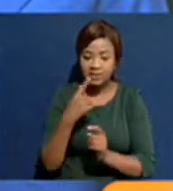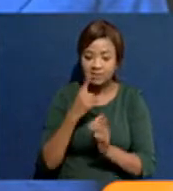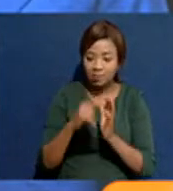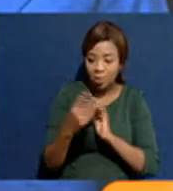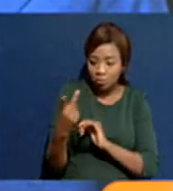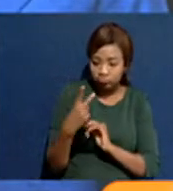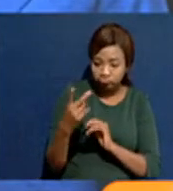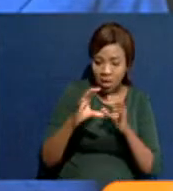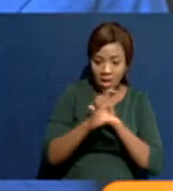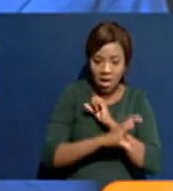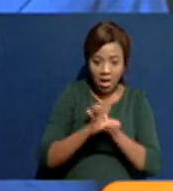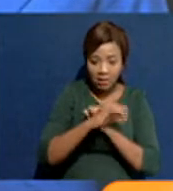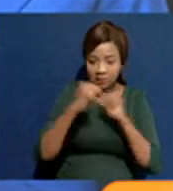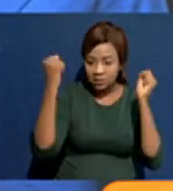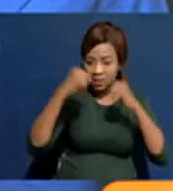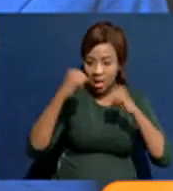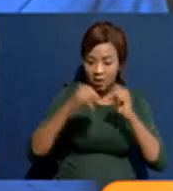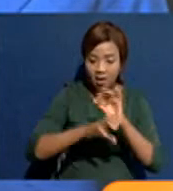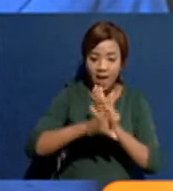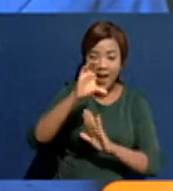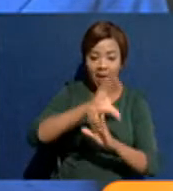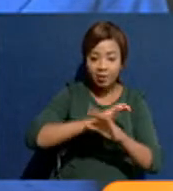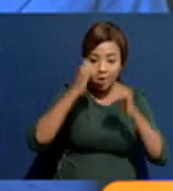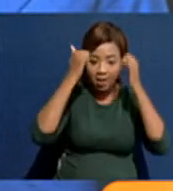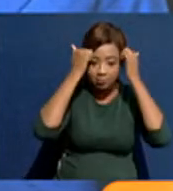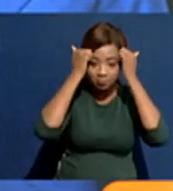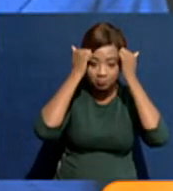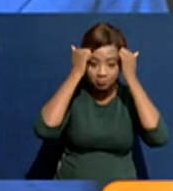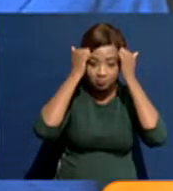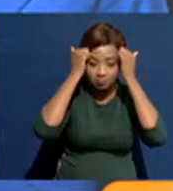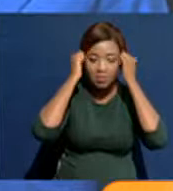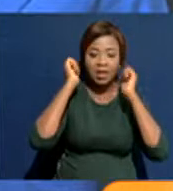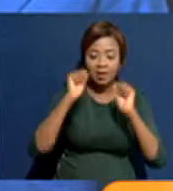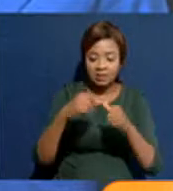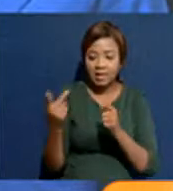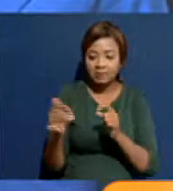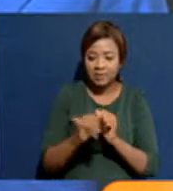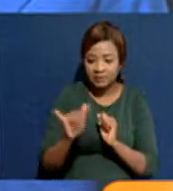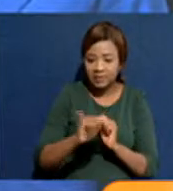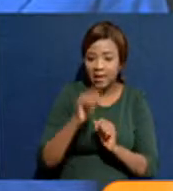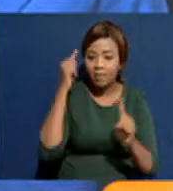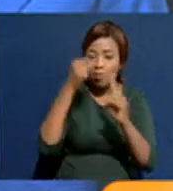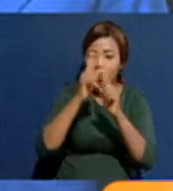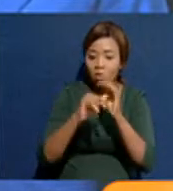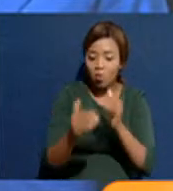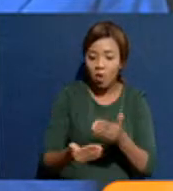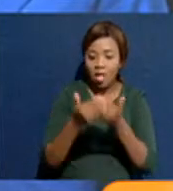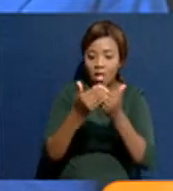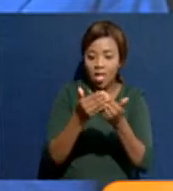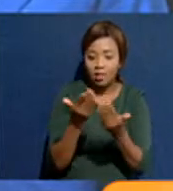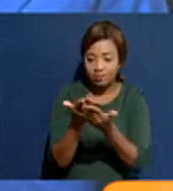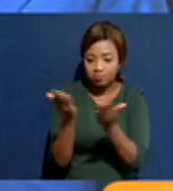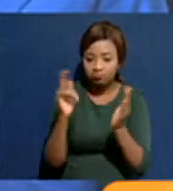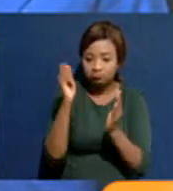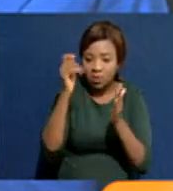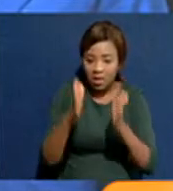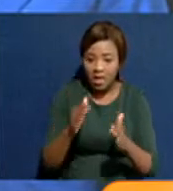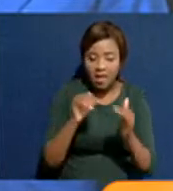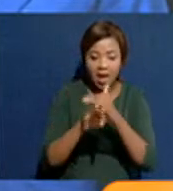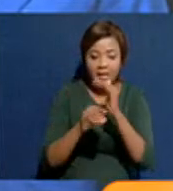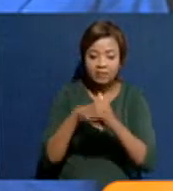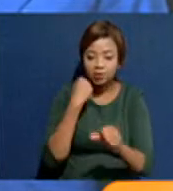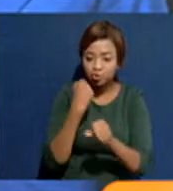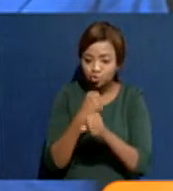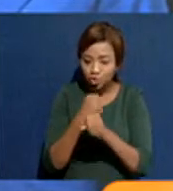have resolved to align their curriculum to enable Kenyans access skills and jobs in Japan. The head of state also revealed that